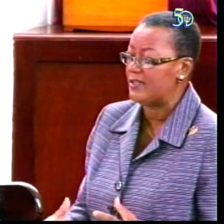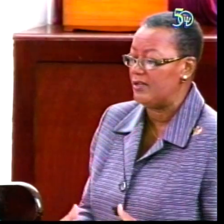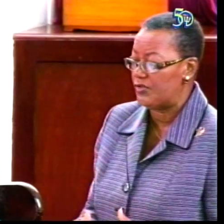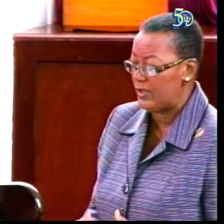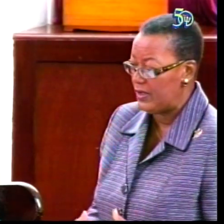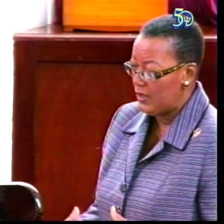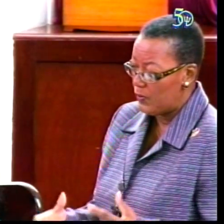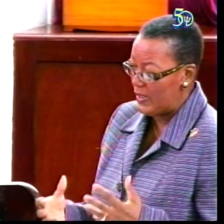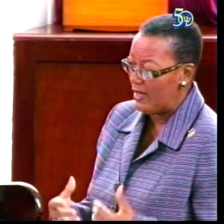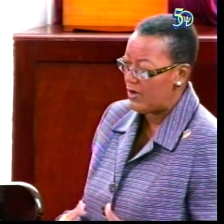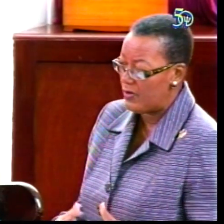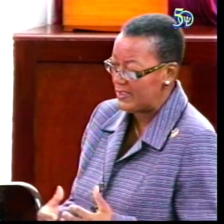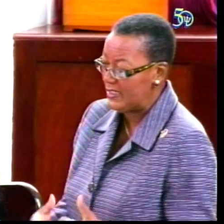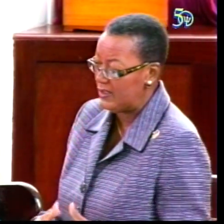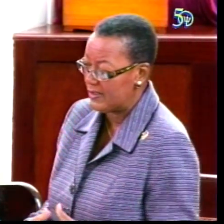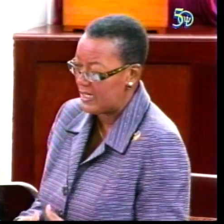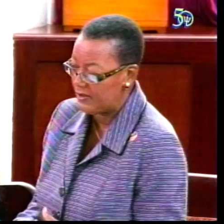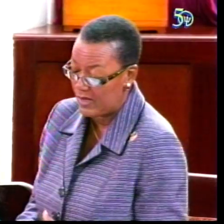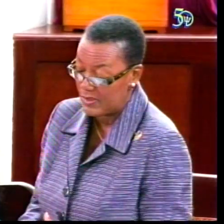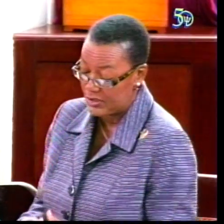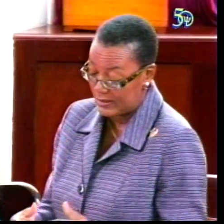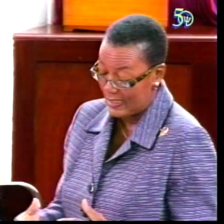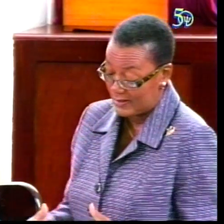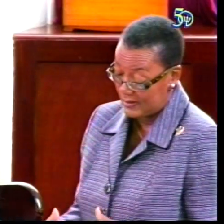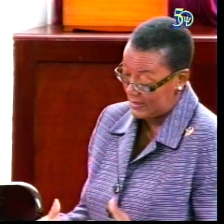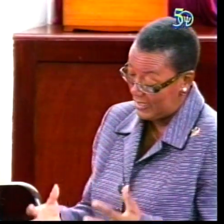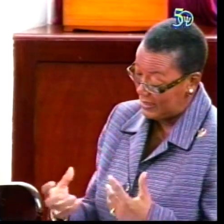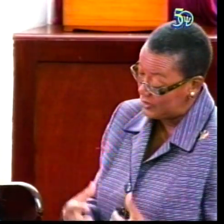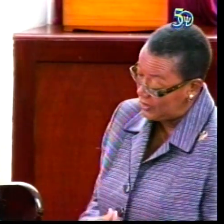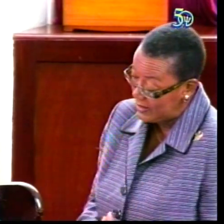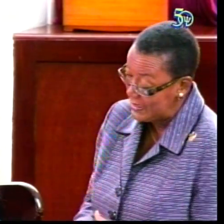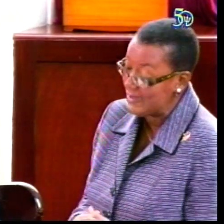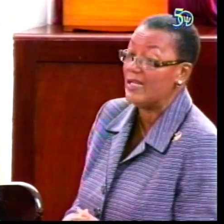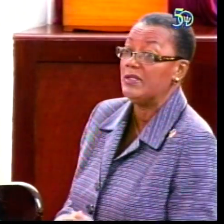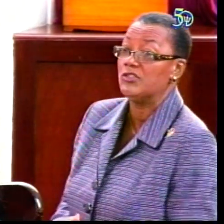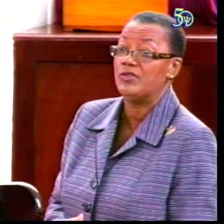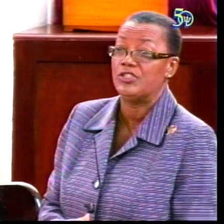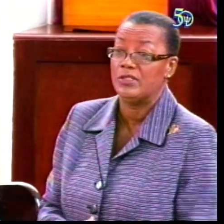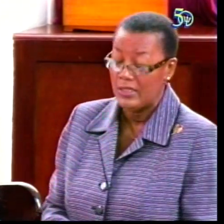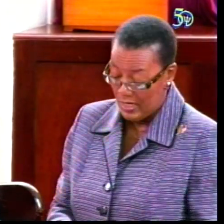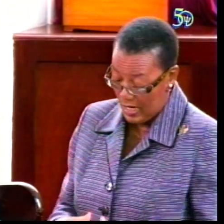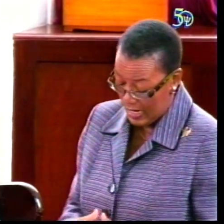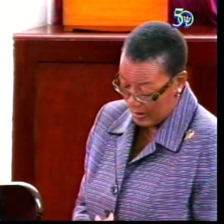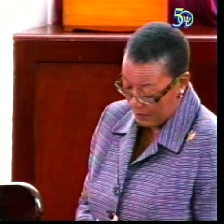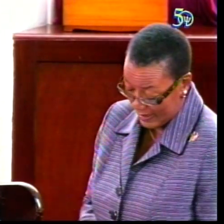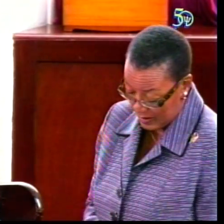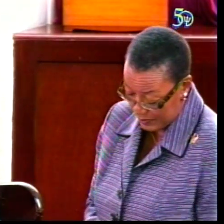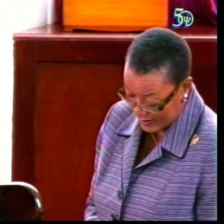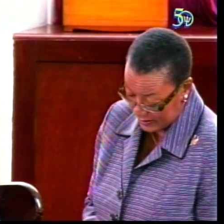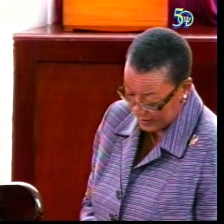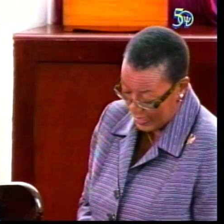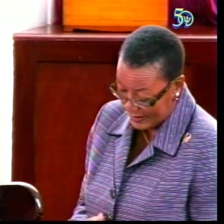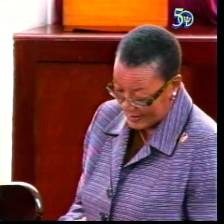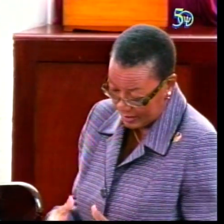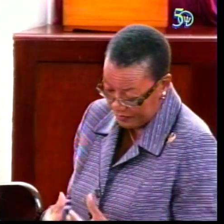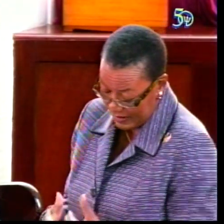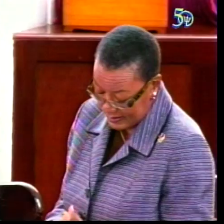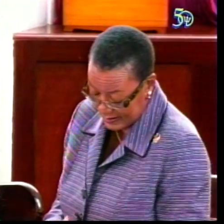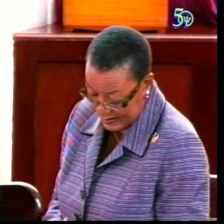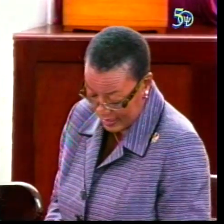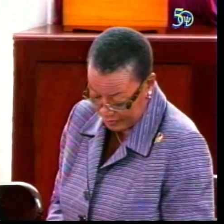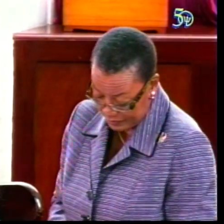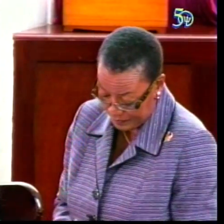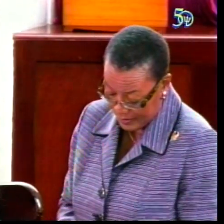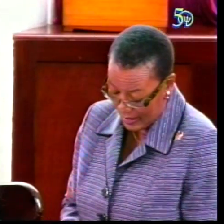In this country, we have always seen ourselves very much as a society, and certainly this administration, Madam President,